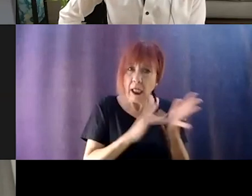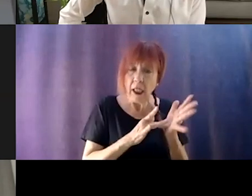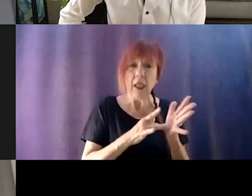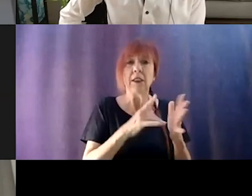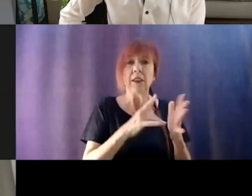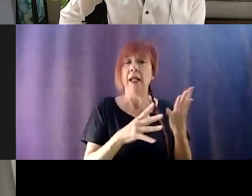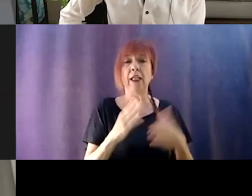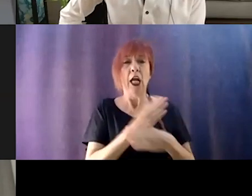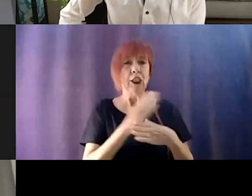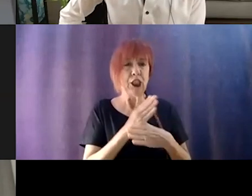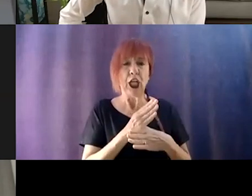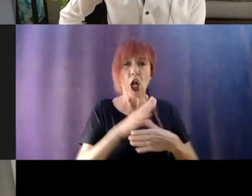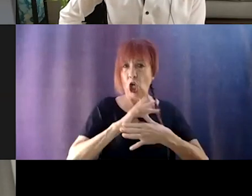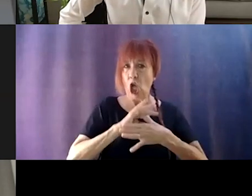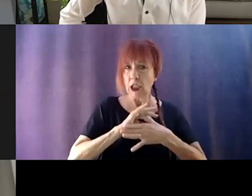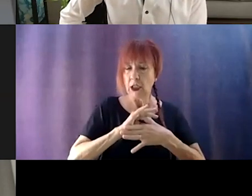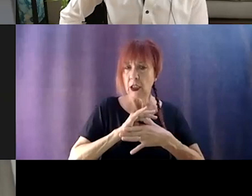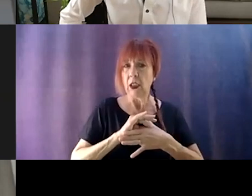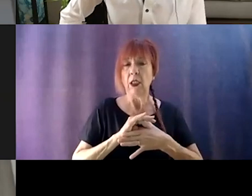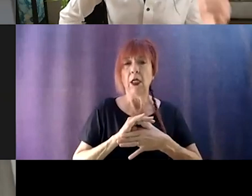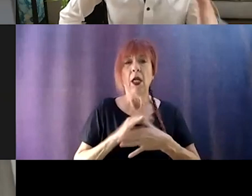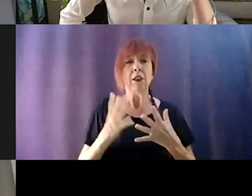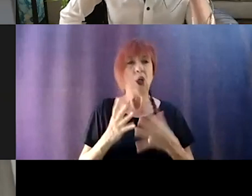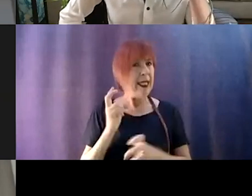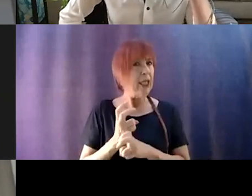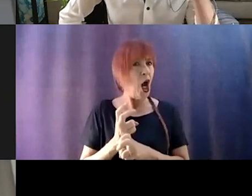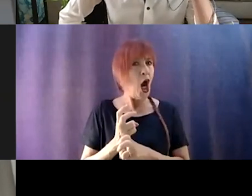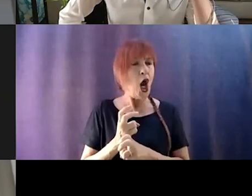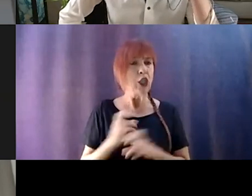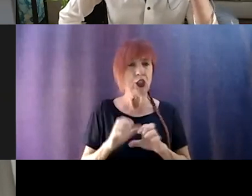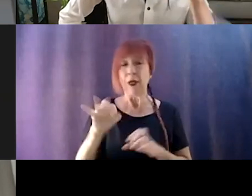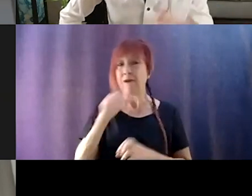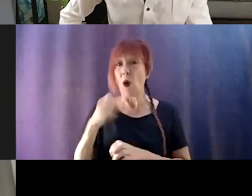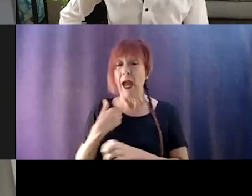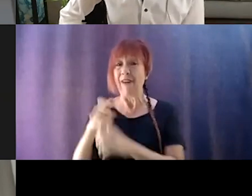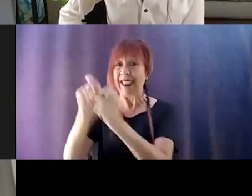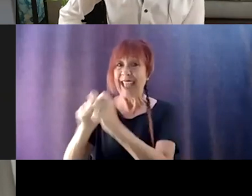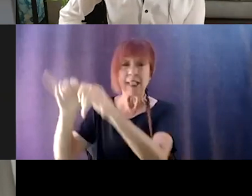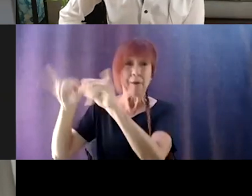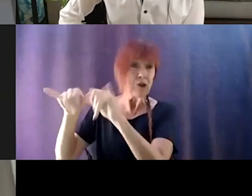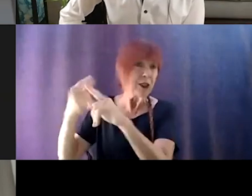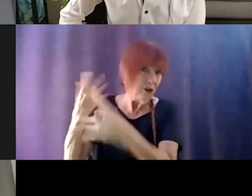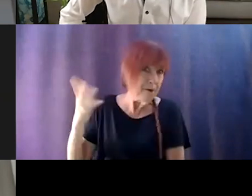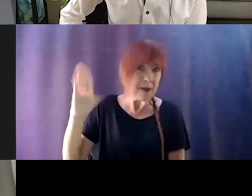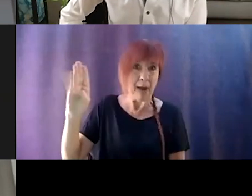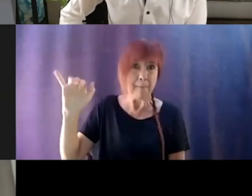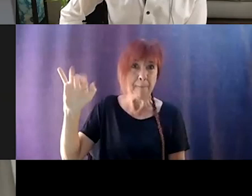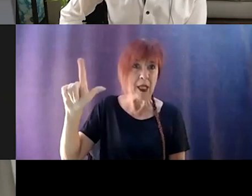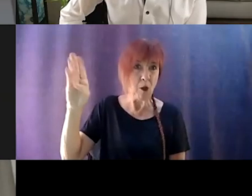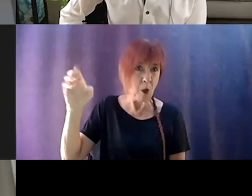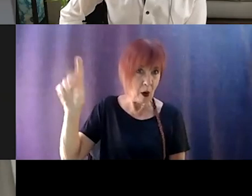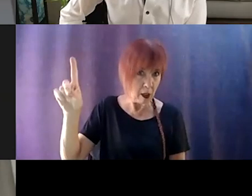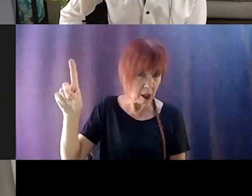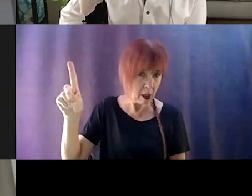basically share content. And that's something that can be really hard to do when you don't have exact metrics from a billboard, for example. So all of that to say,